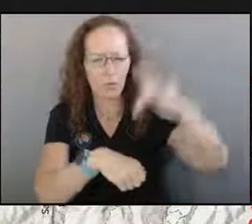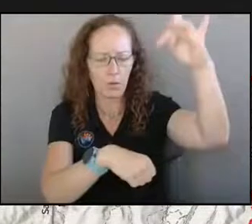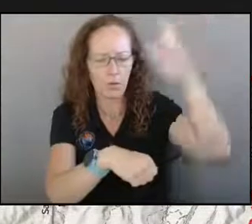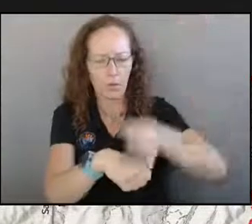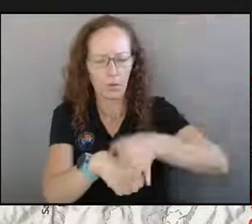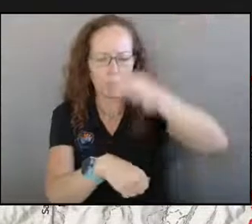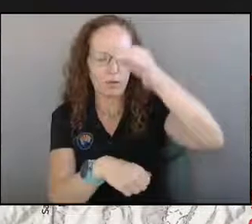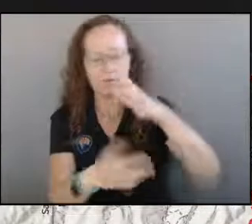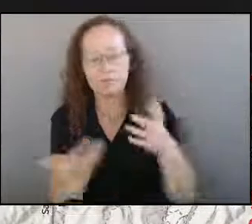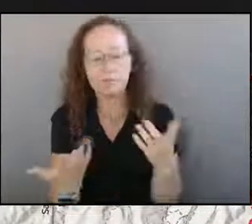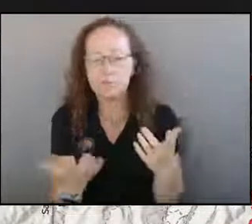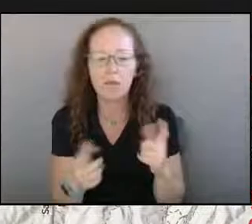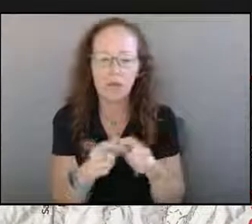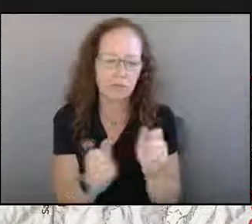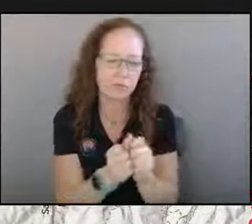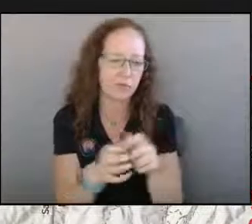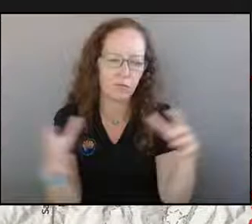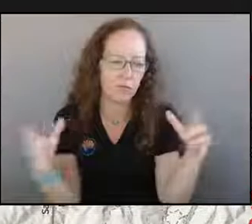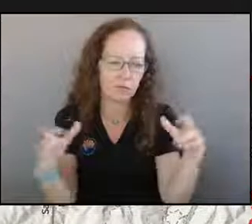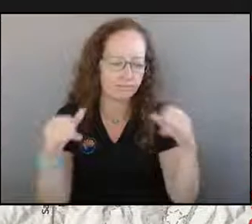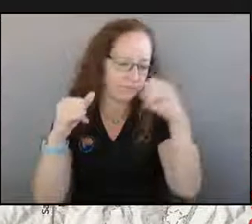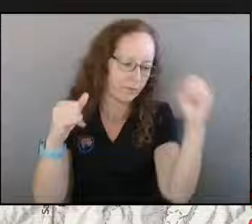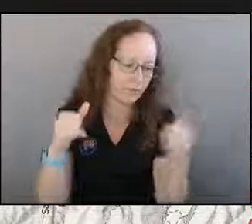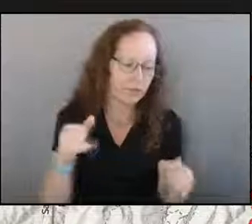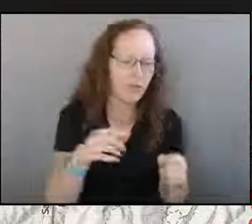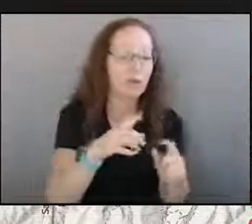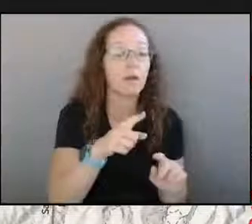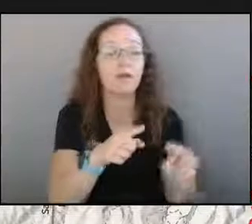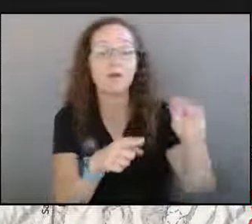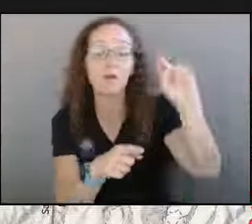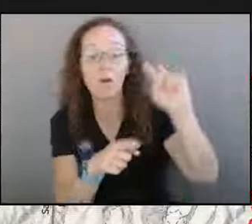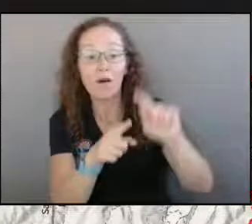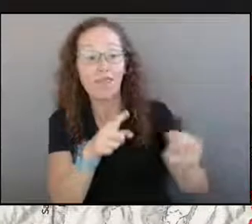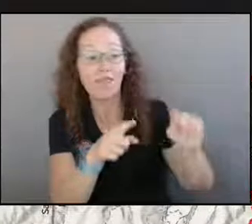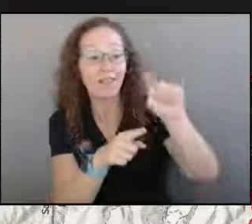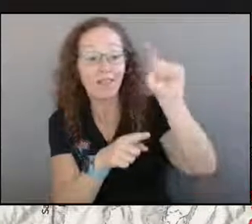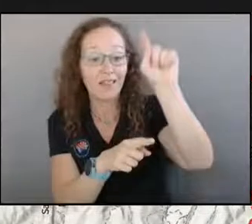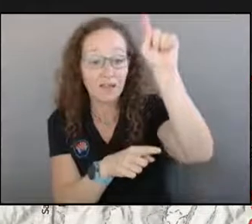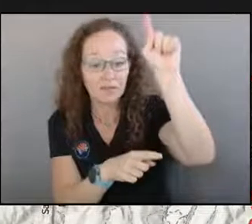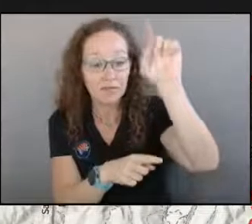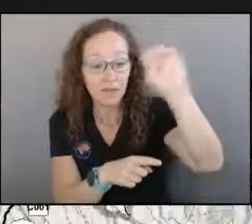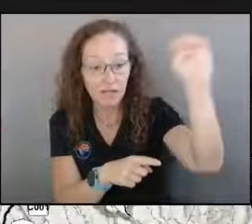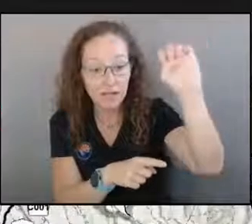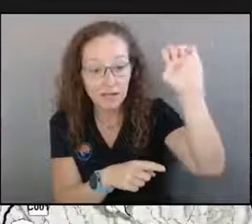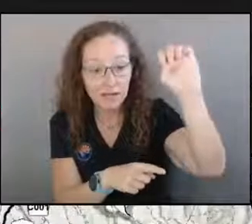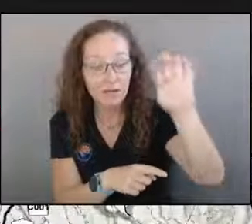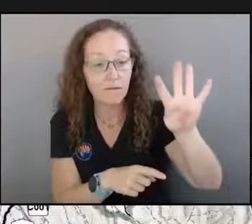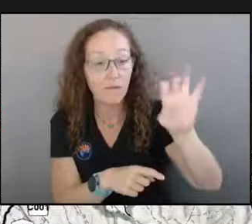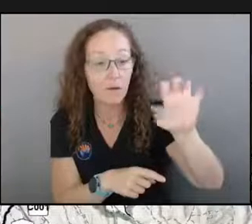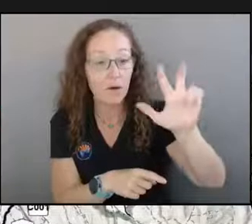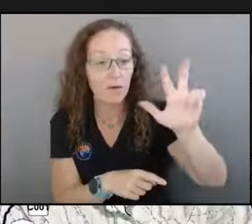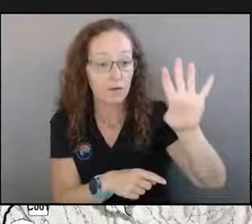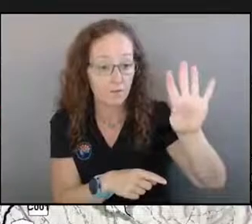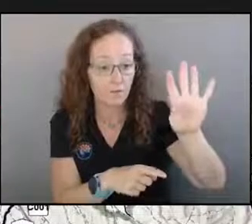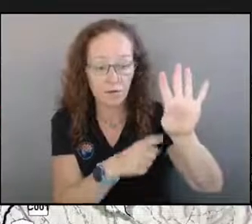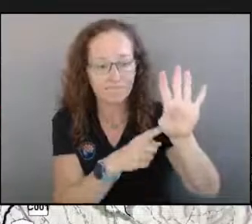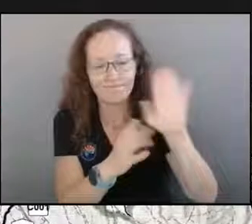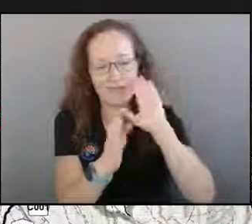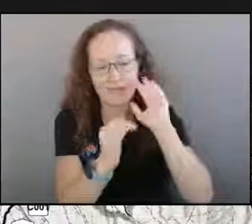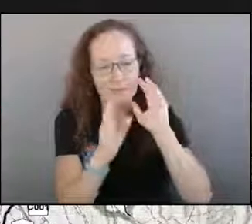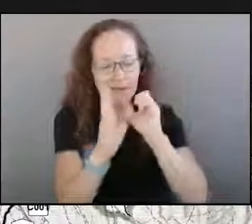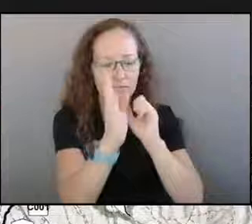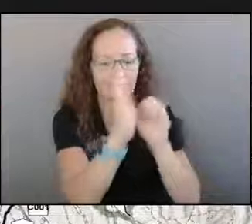back up to the north on the northeast side once again on the 434. Don't expect to see anything getting across